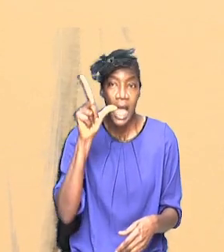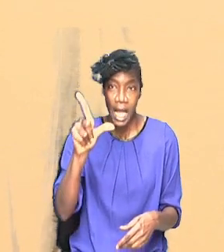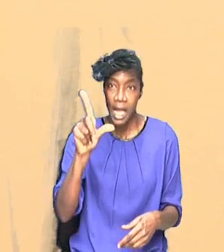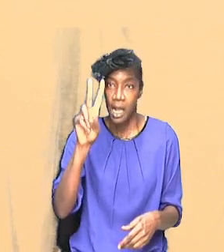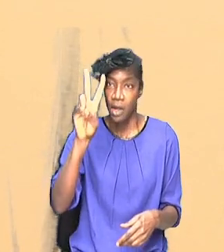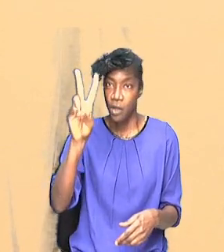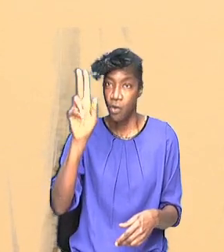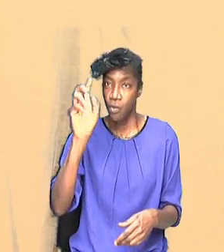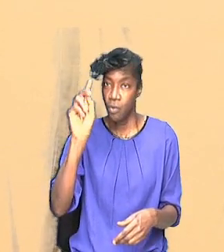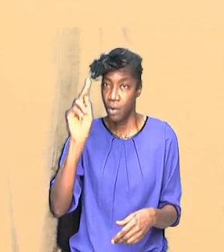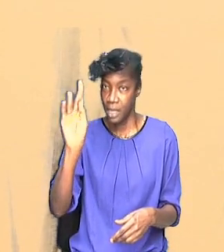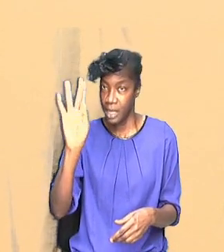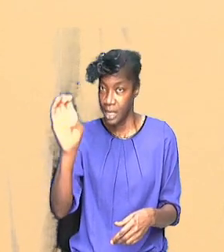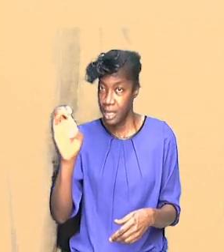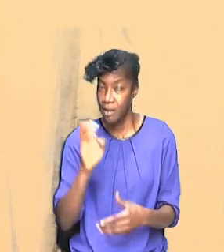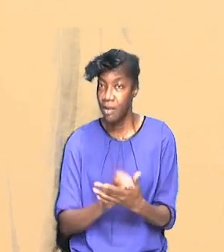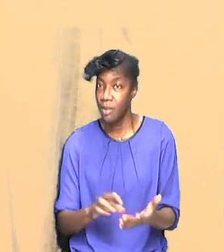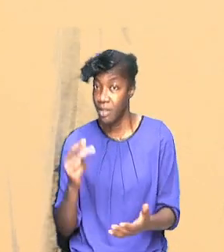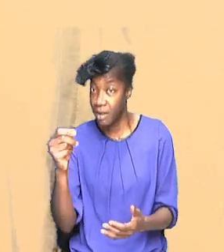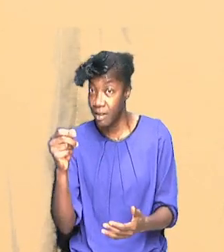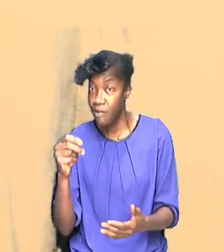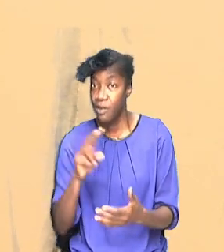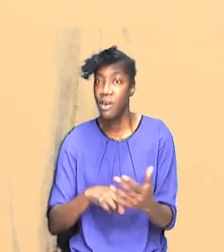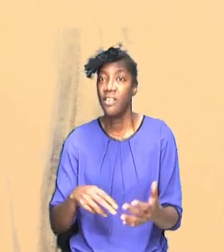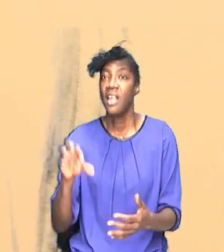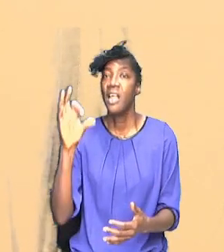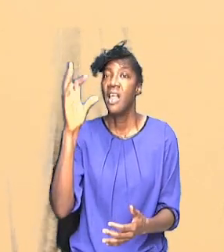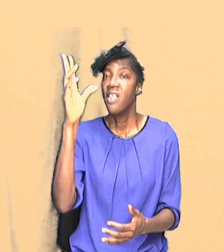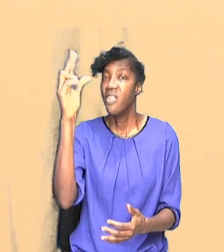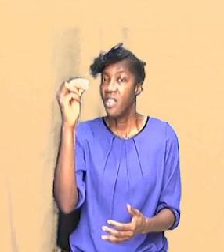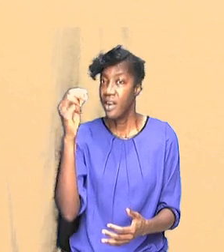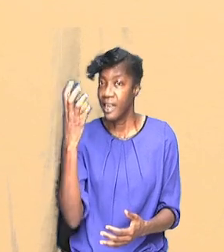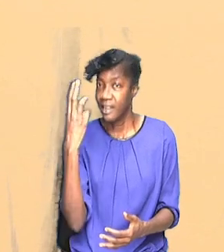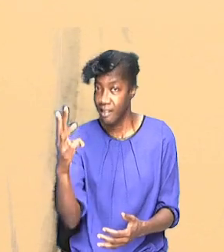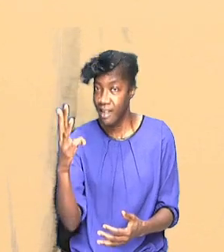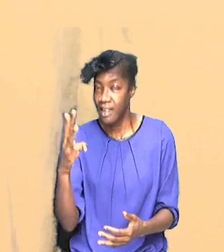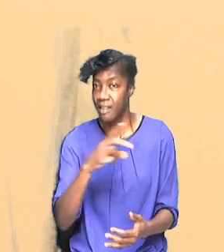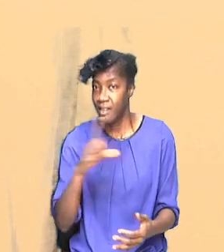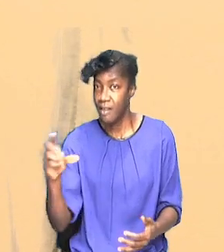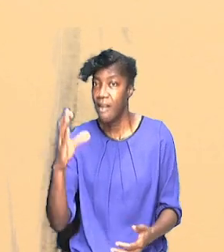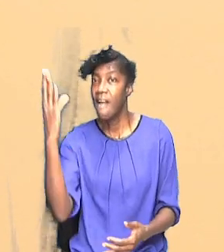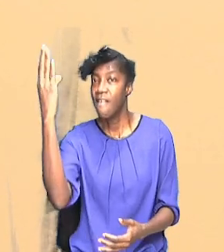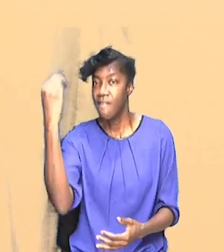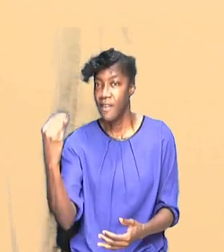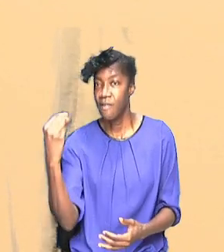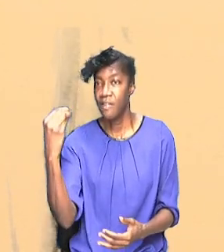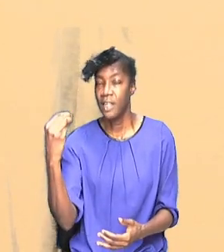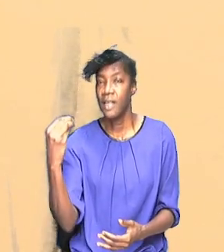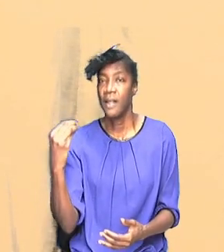36 to verse 50. And we will read it together before we